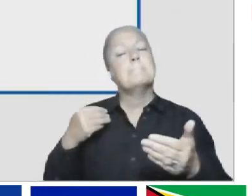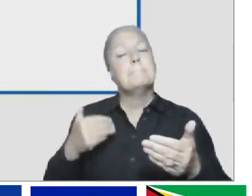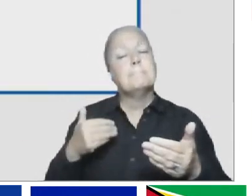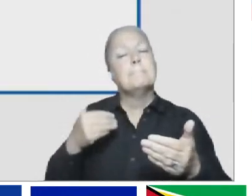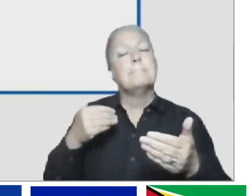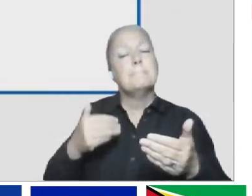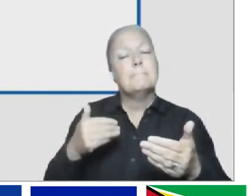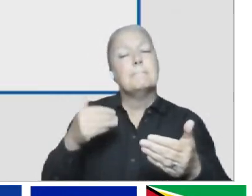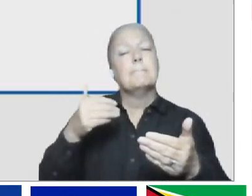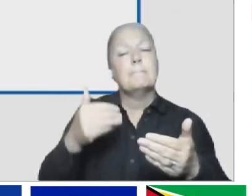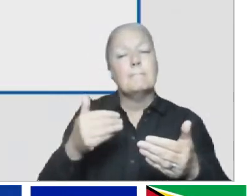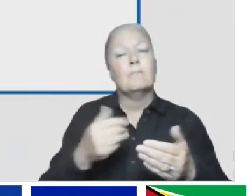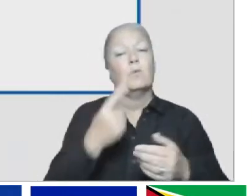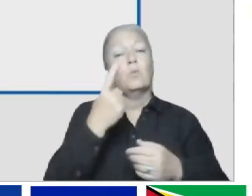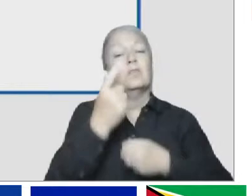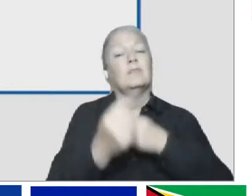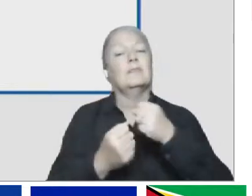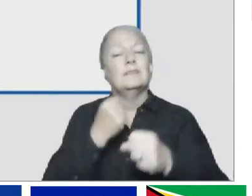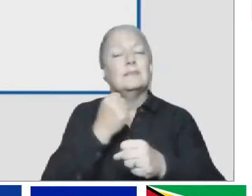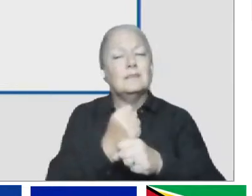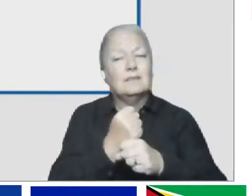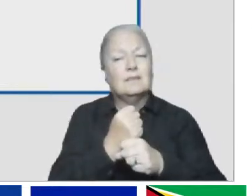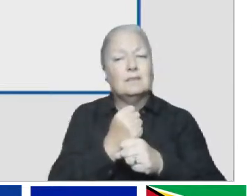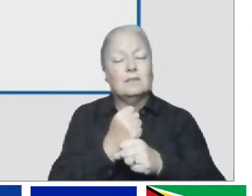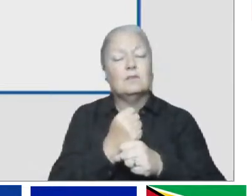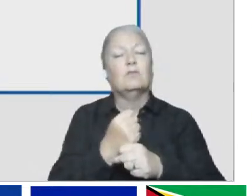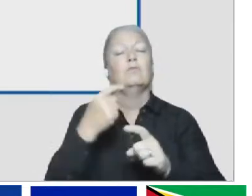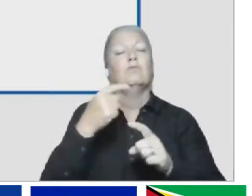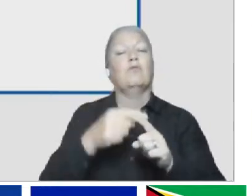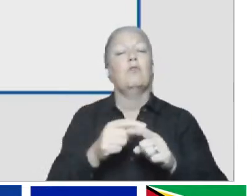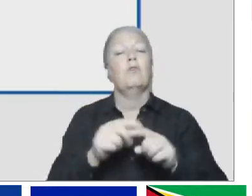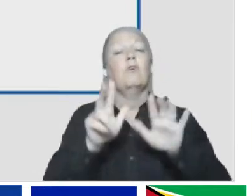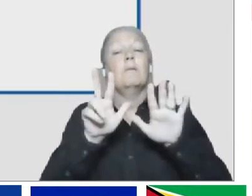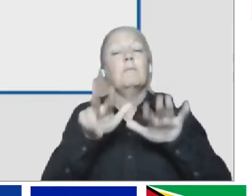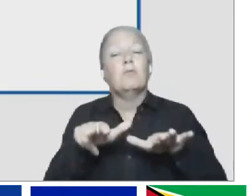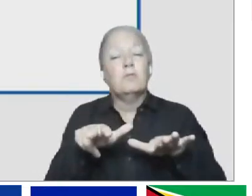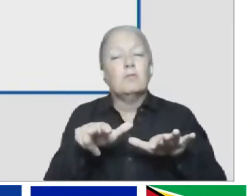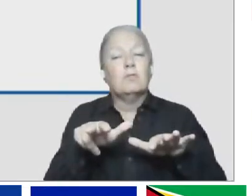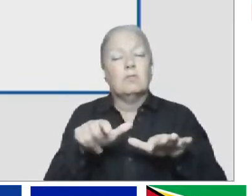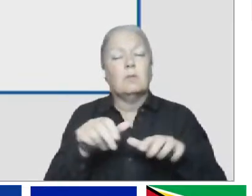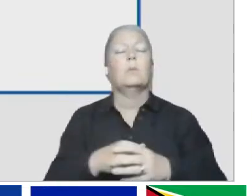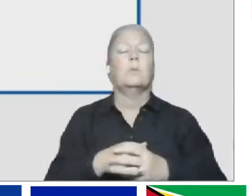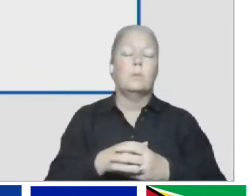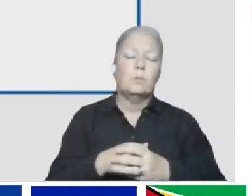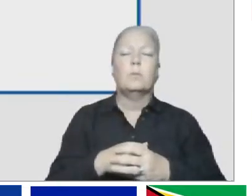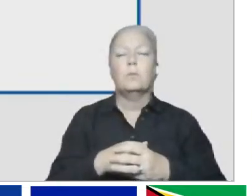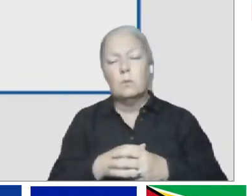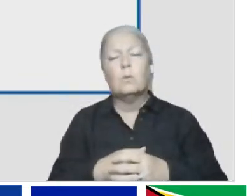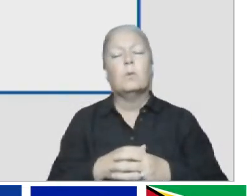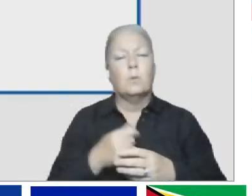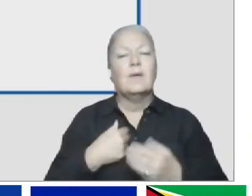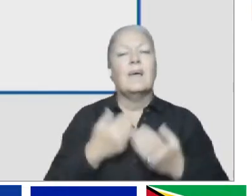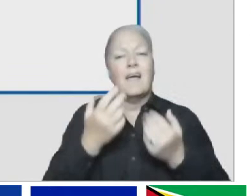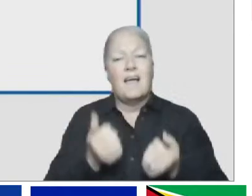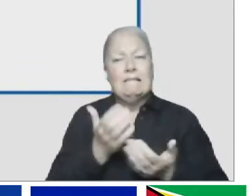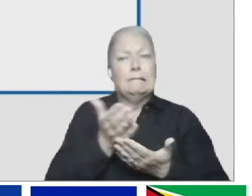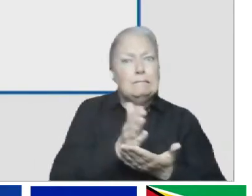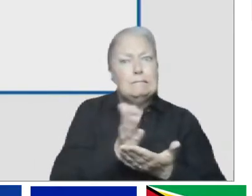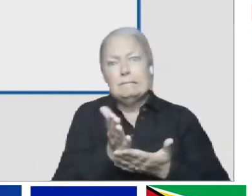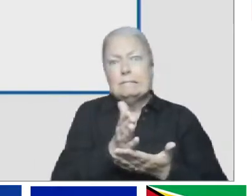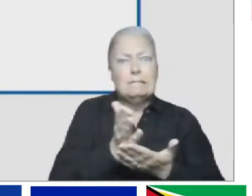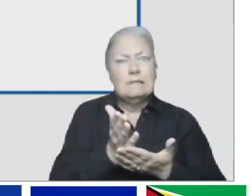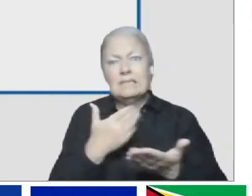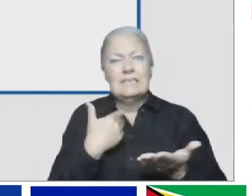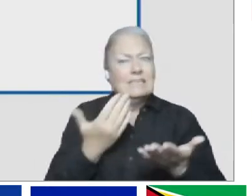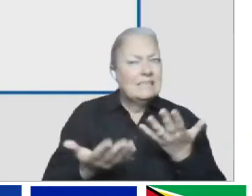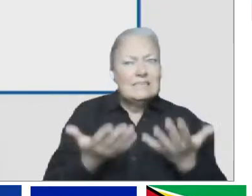8 months has been of a great uncertainty before the unknown and the dilemma of each of